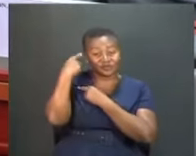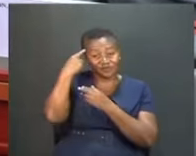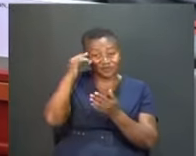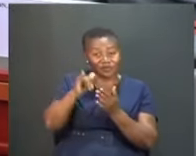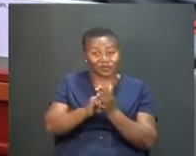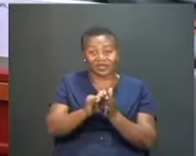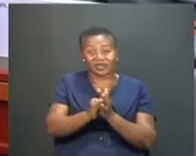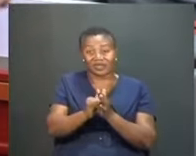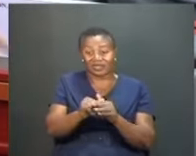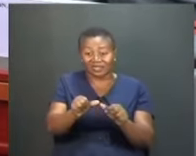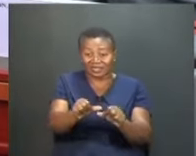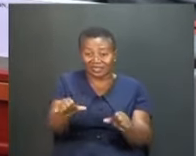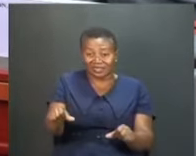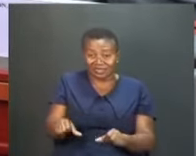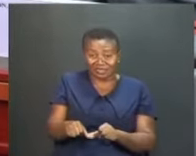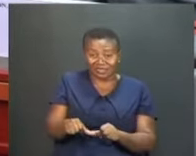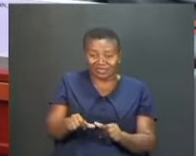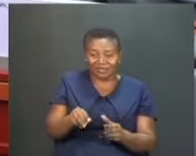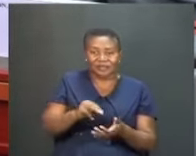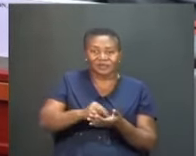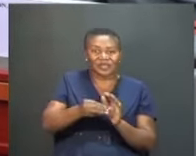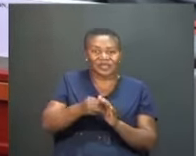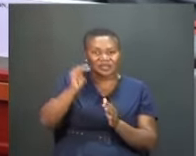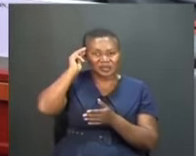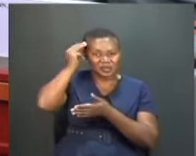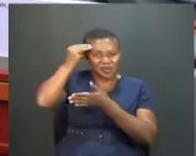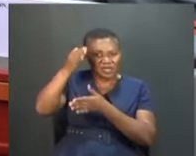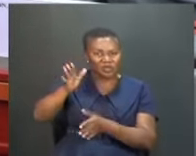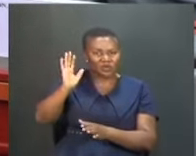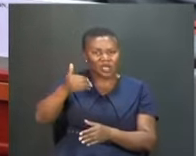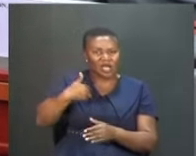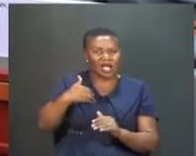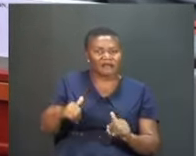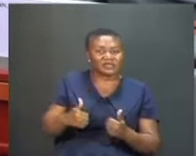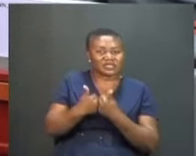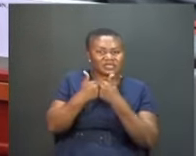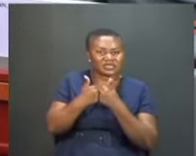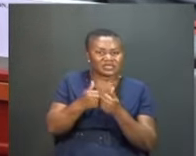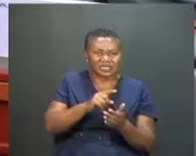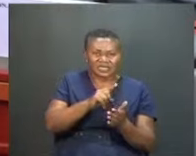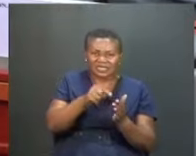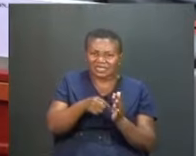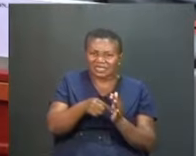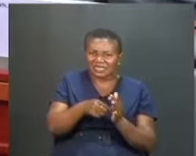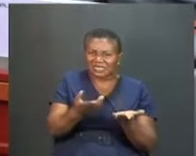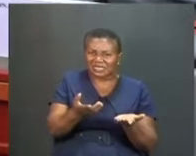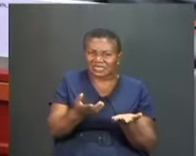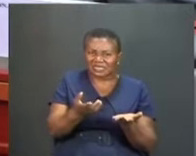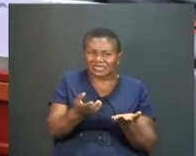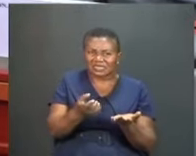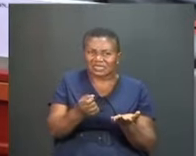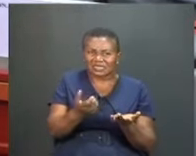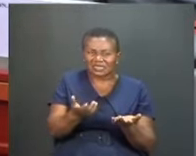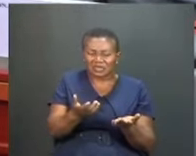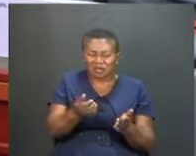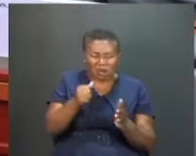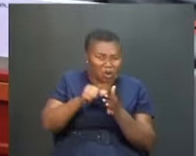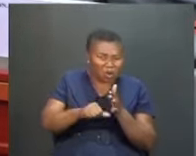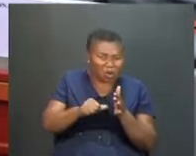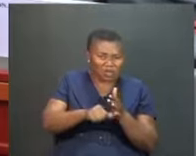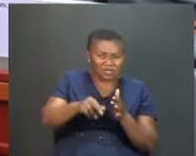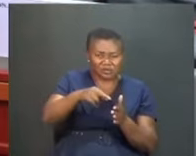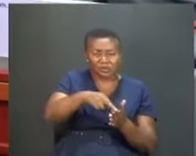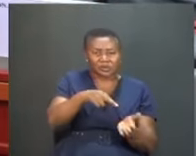the minister might have challenges. But Mr. Speaker, these are statutory reports, statutory audit